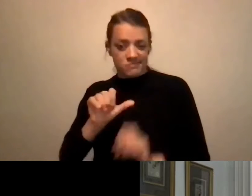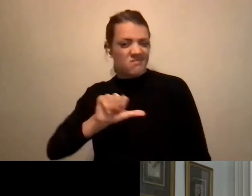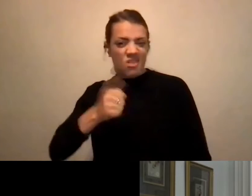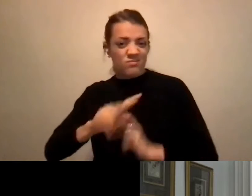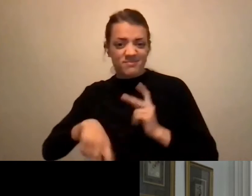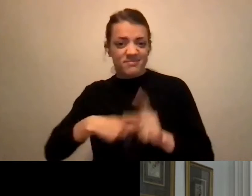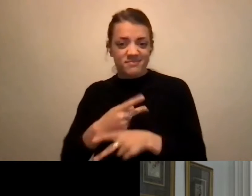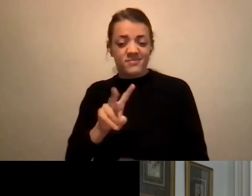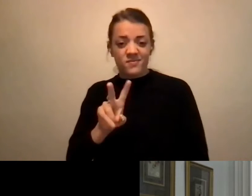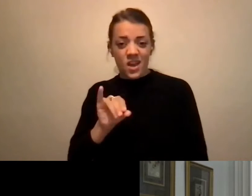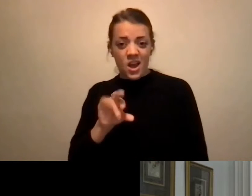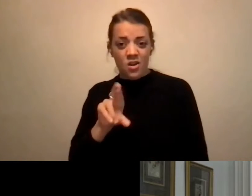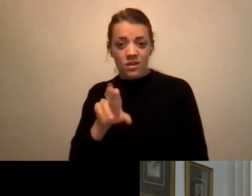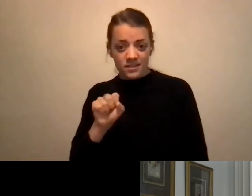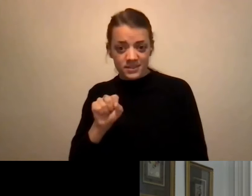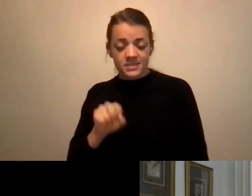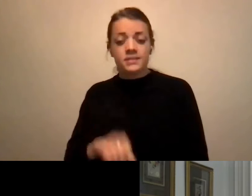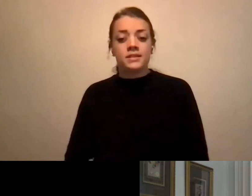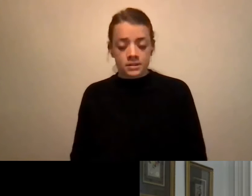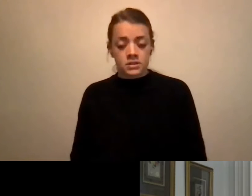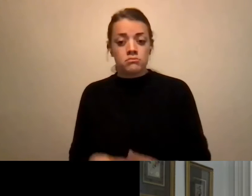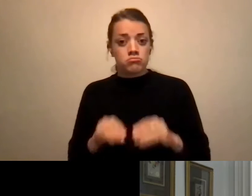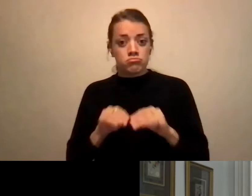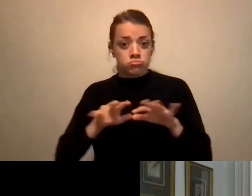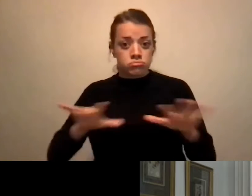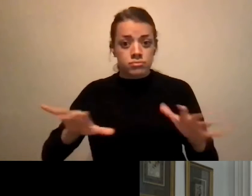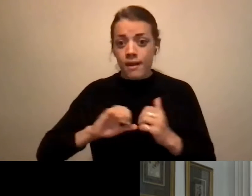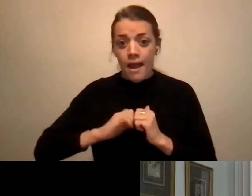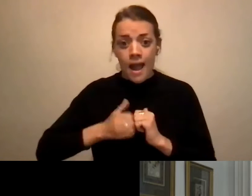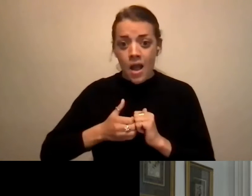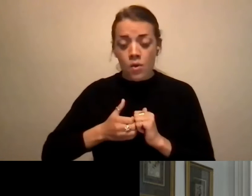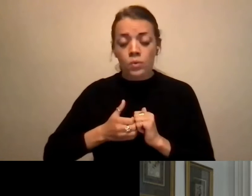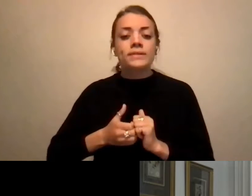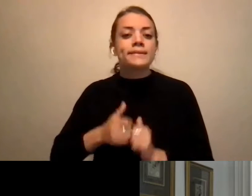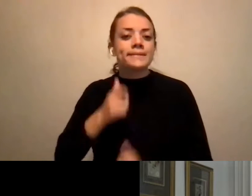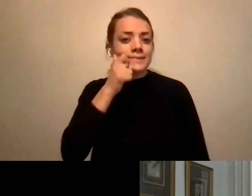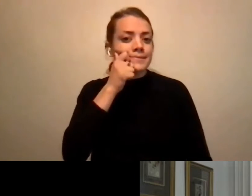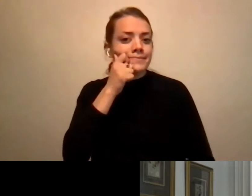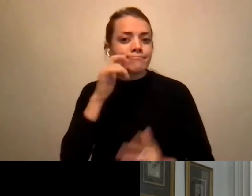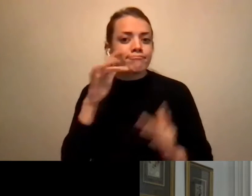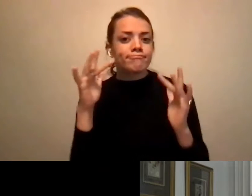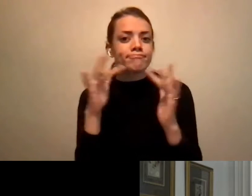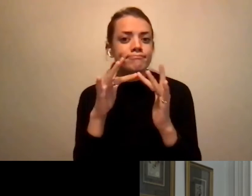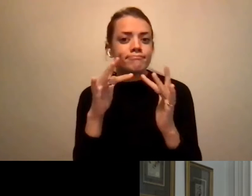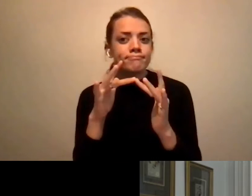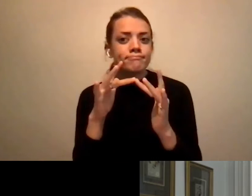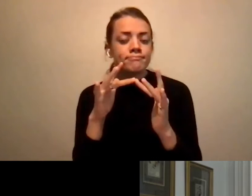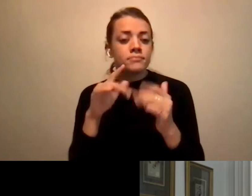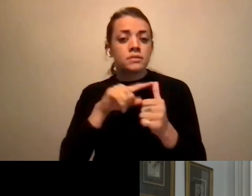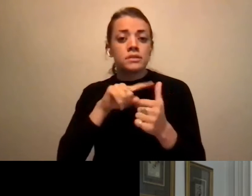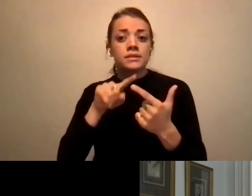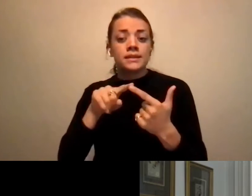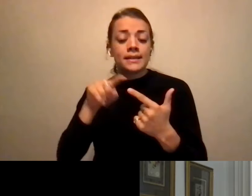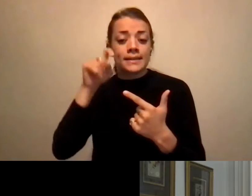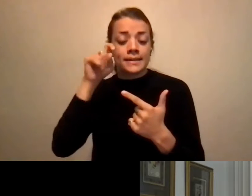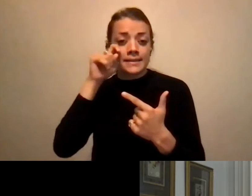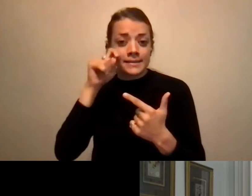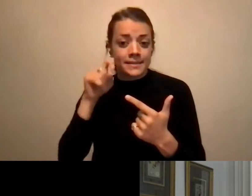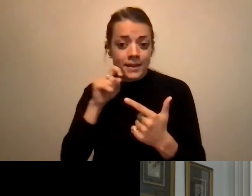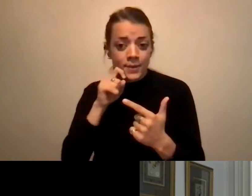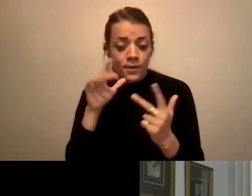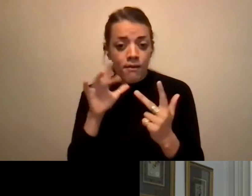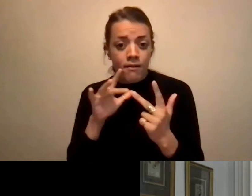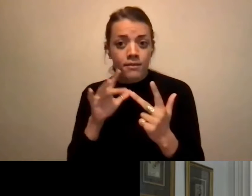but it is spread by skin contact, sexual contact,